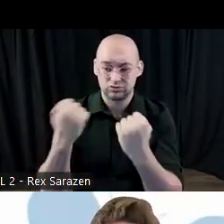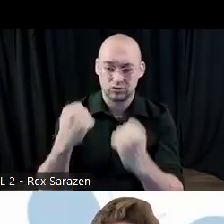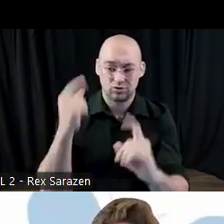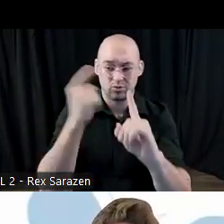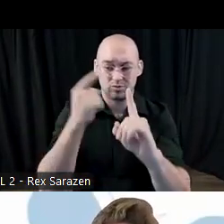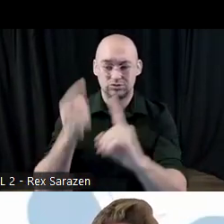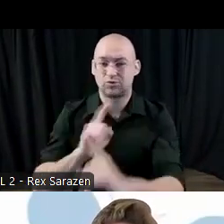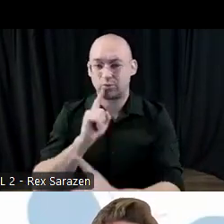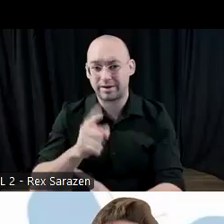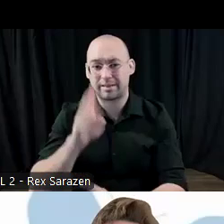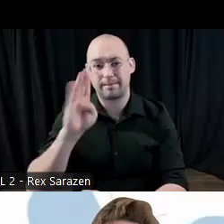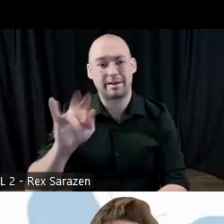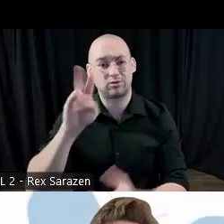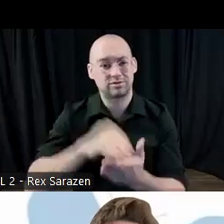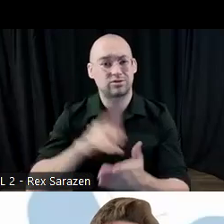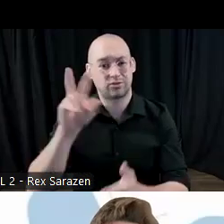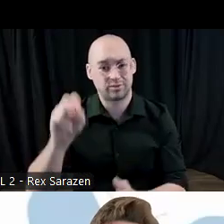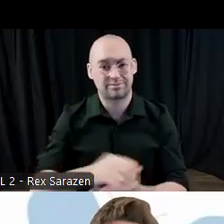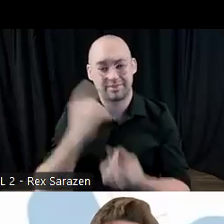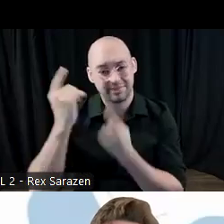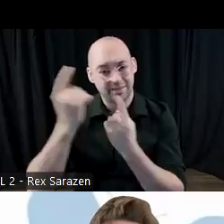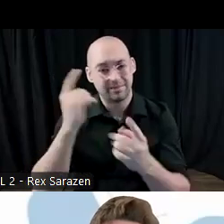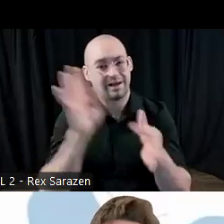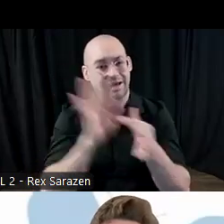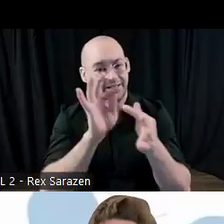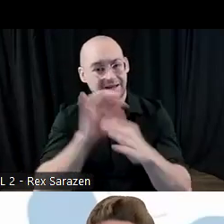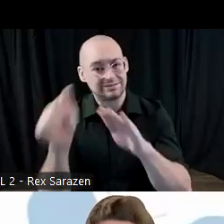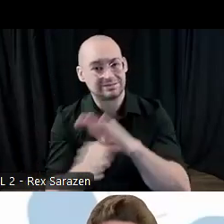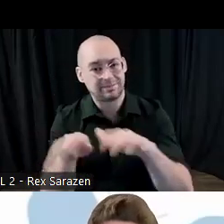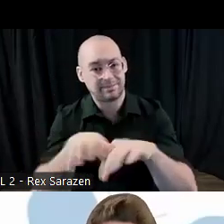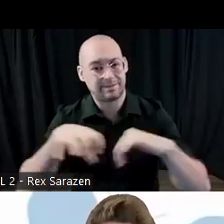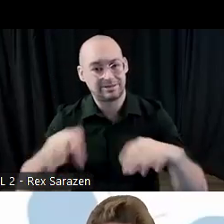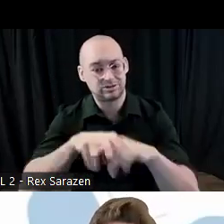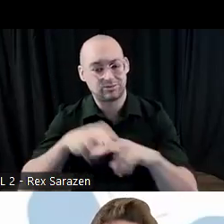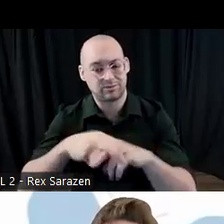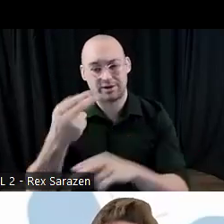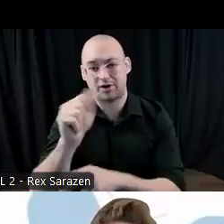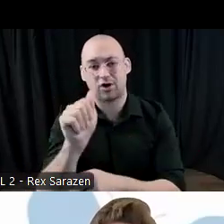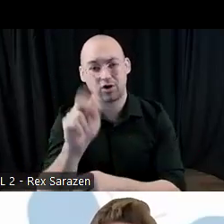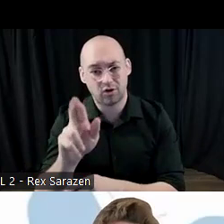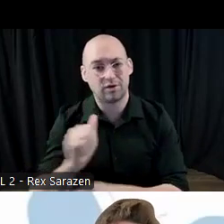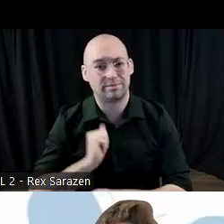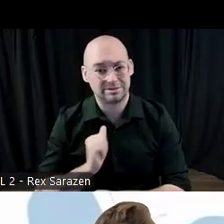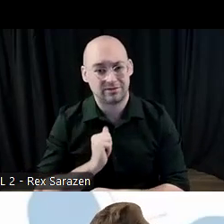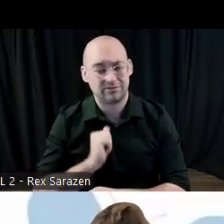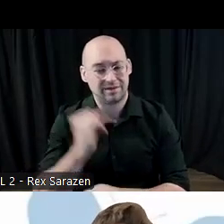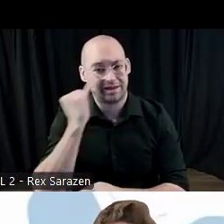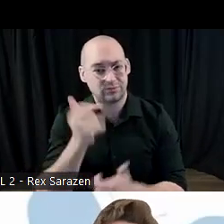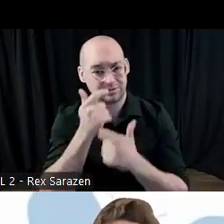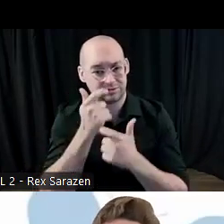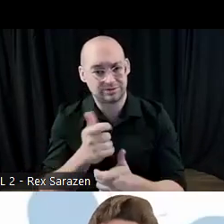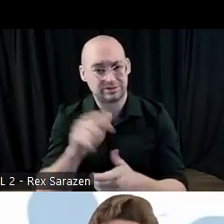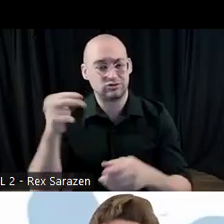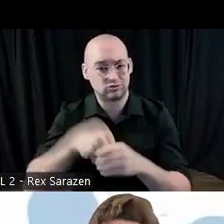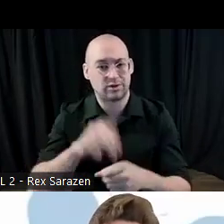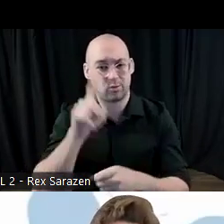2030. Please consider contacting the subcommittee chairs, Hagar or myself, if you are interested in joining one or more